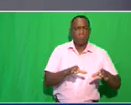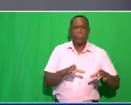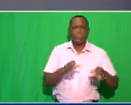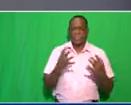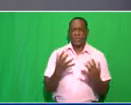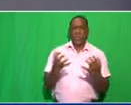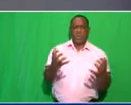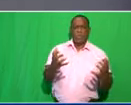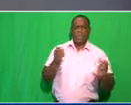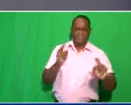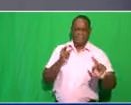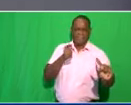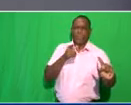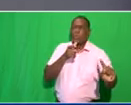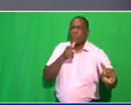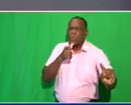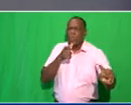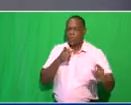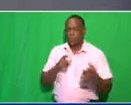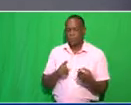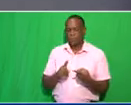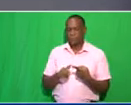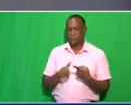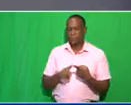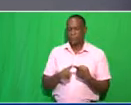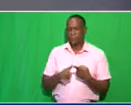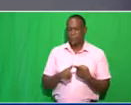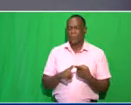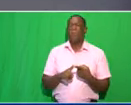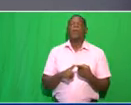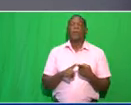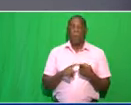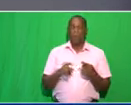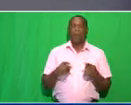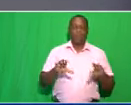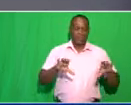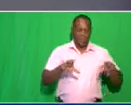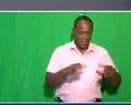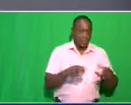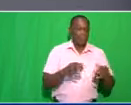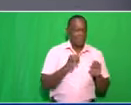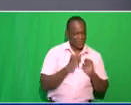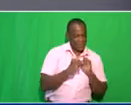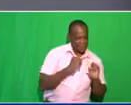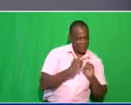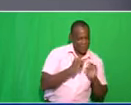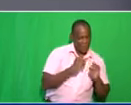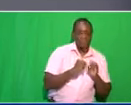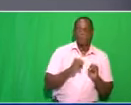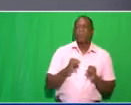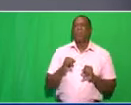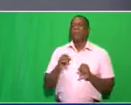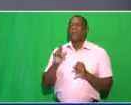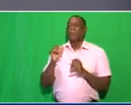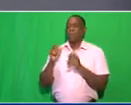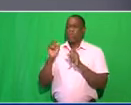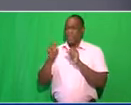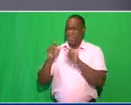would have collected information through focus groups, surveys, and webinars from